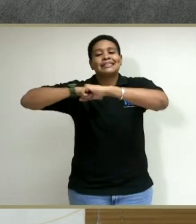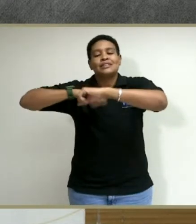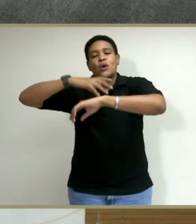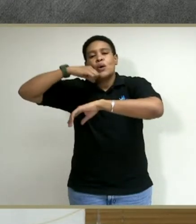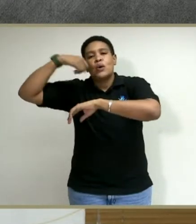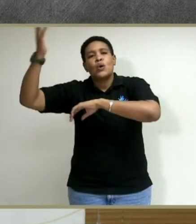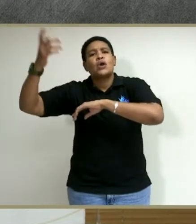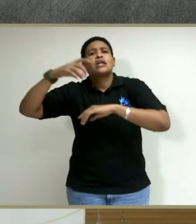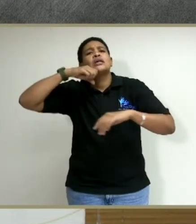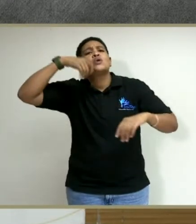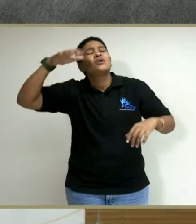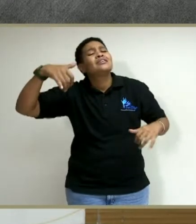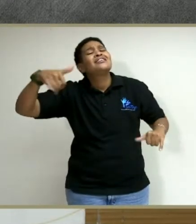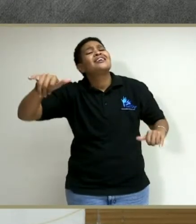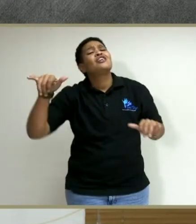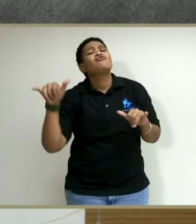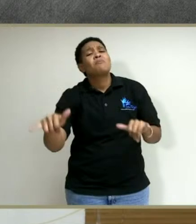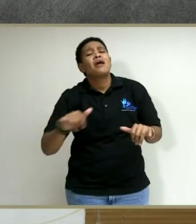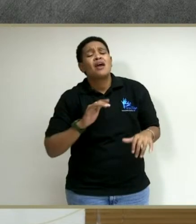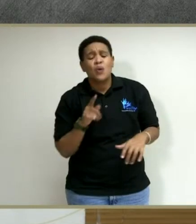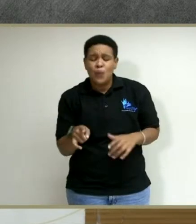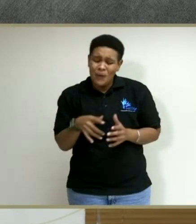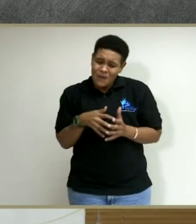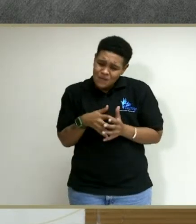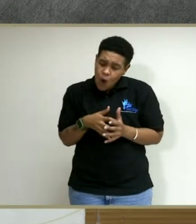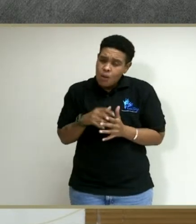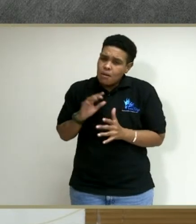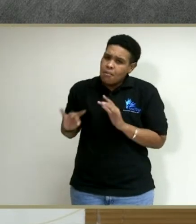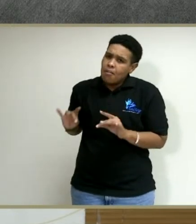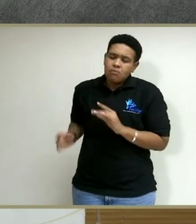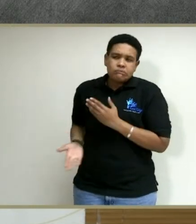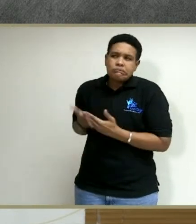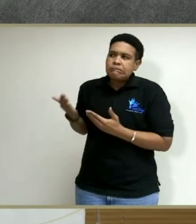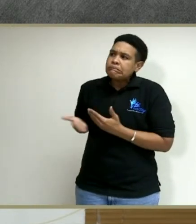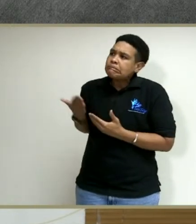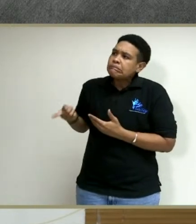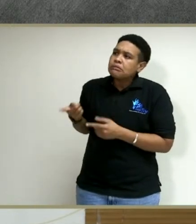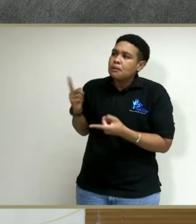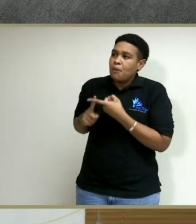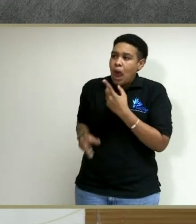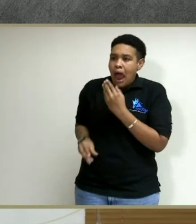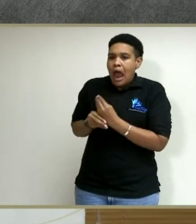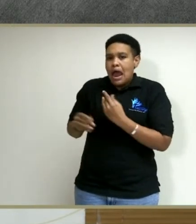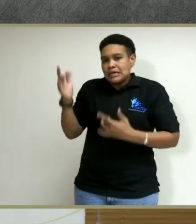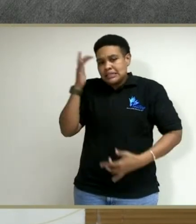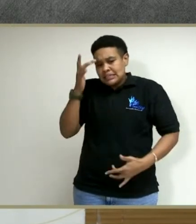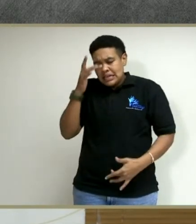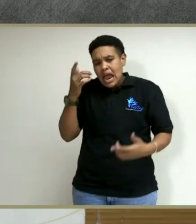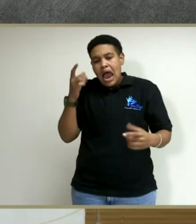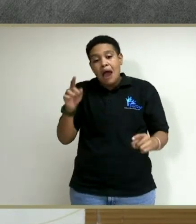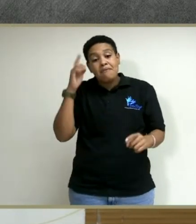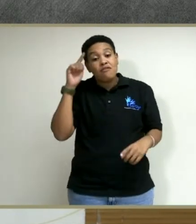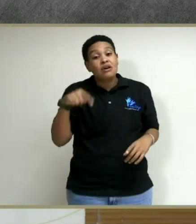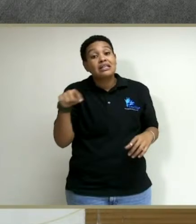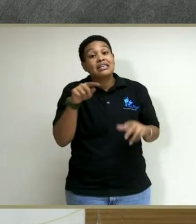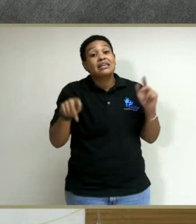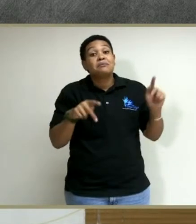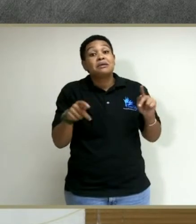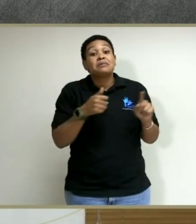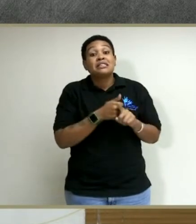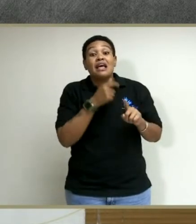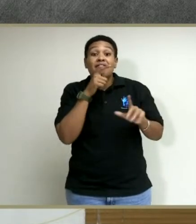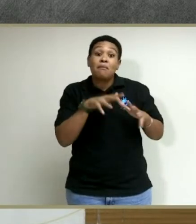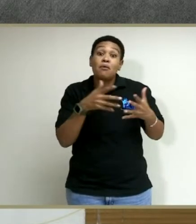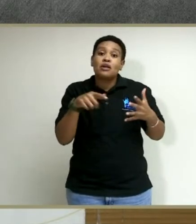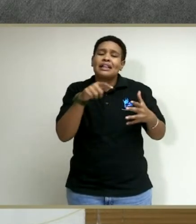elderly still remain our most vulnerable, along with the persons with chronic illnesses. And for these persons, as much as